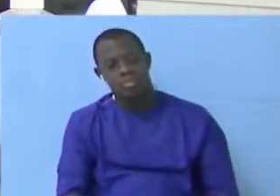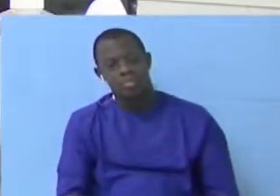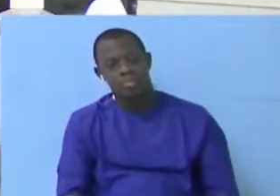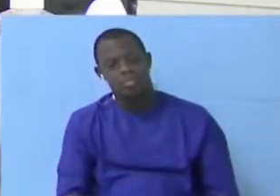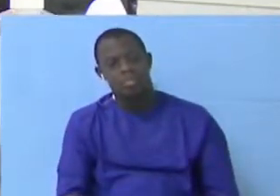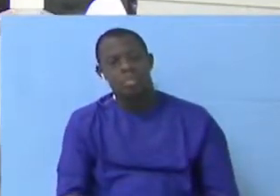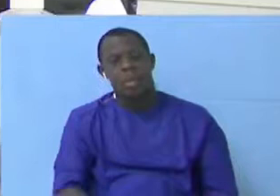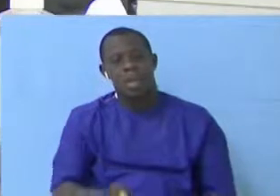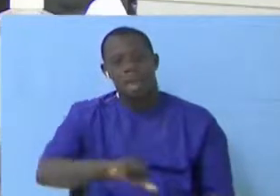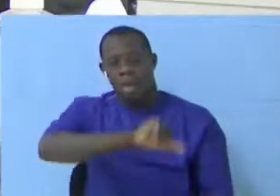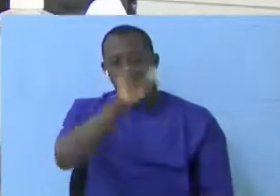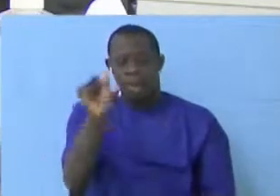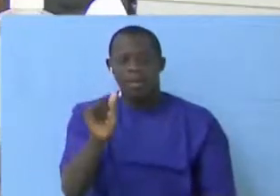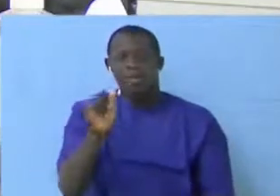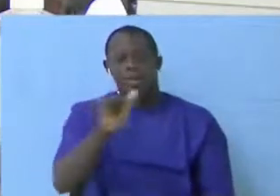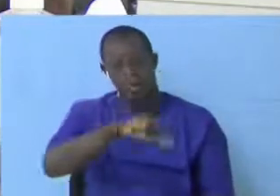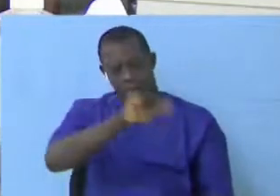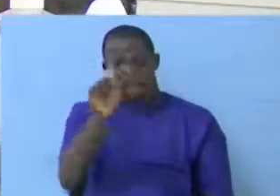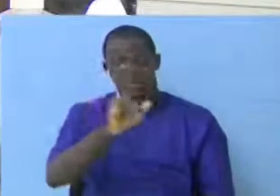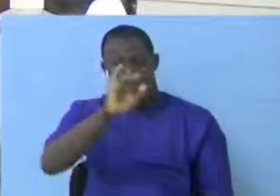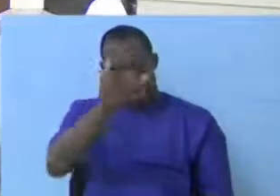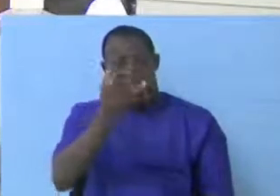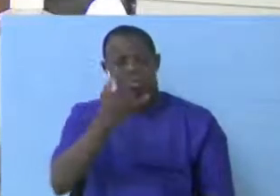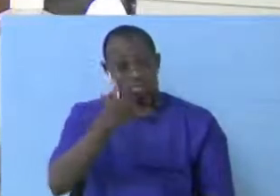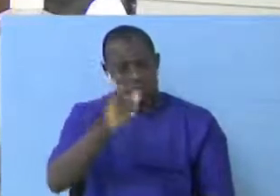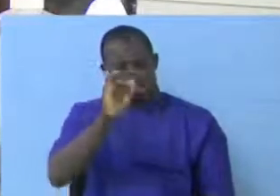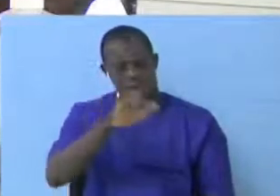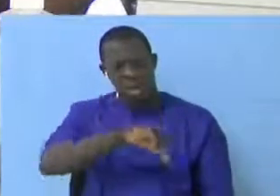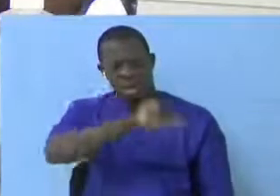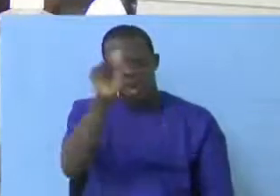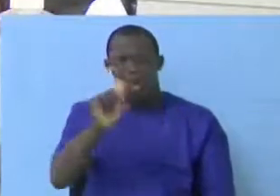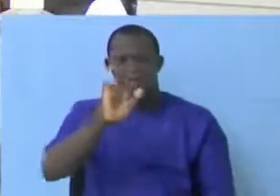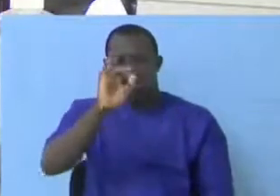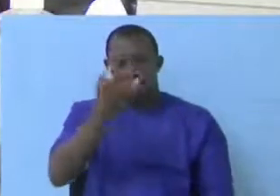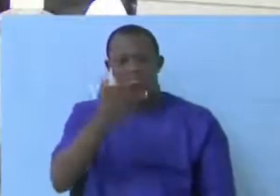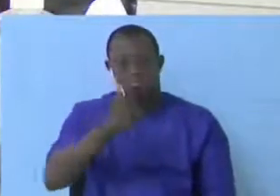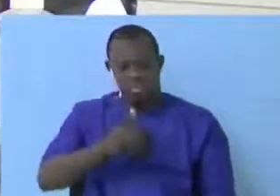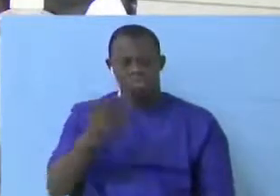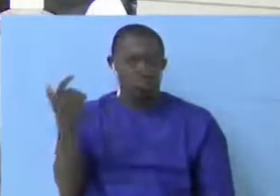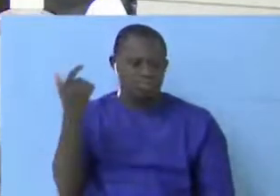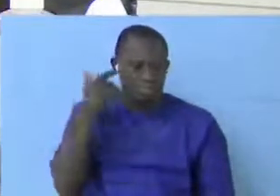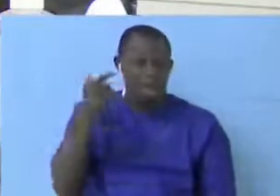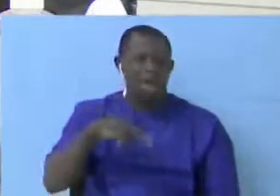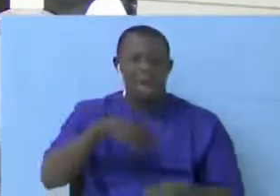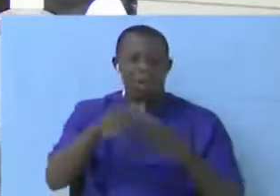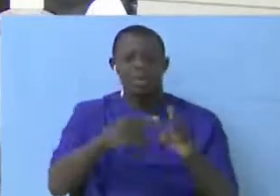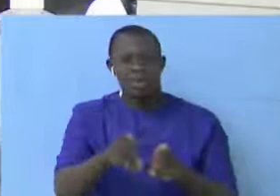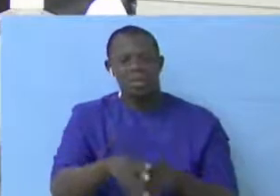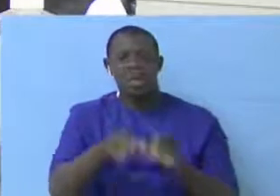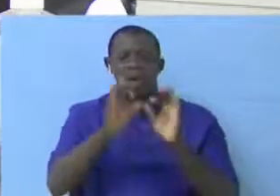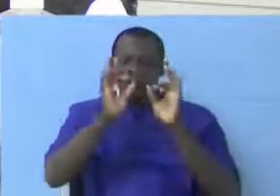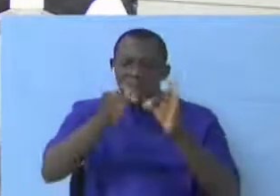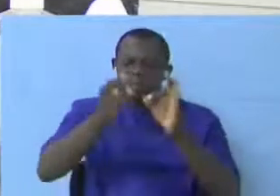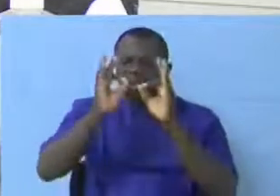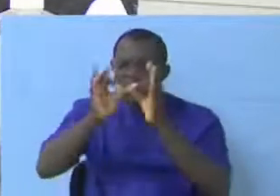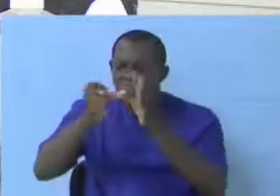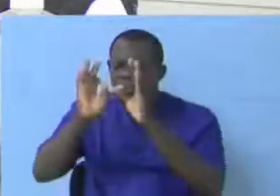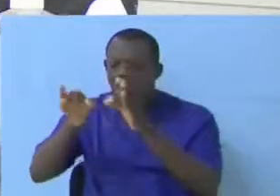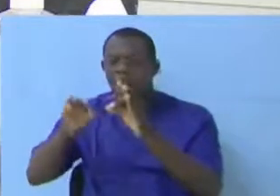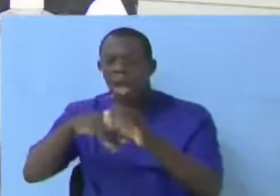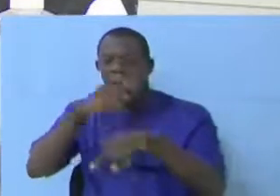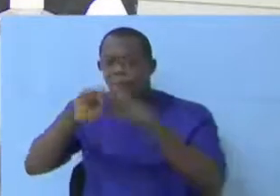And yes, I had this narrative that were associated with what has